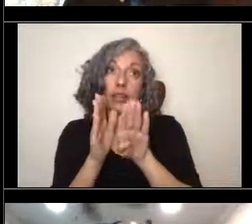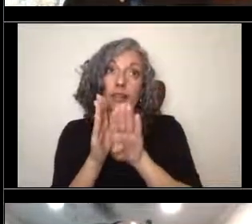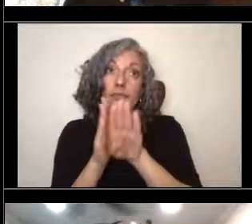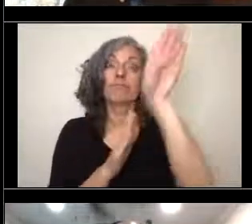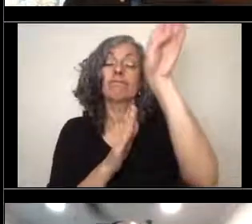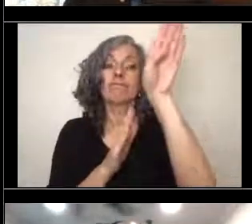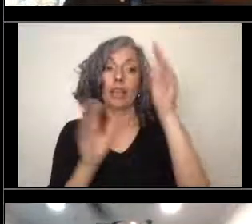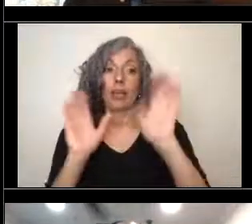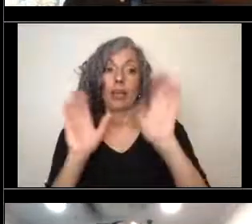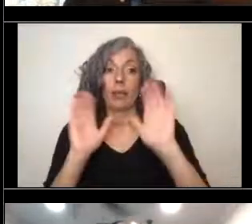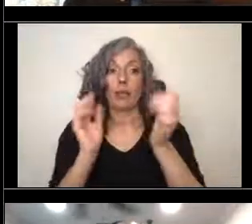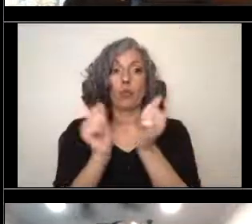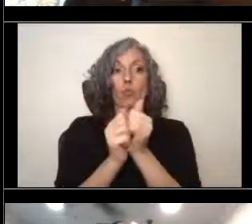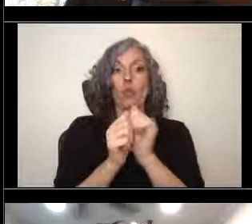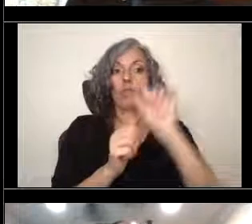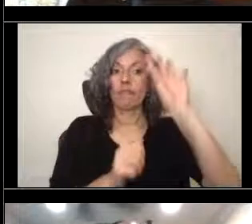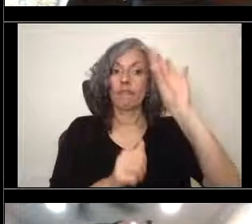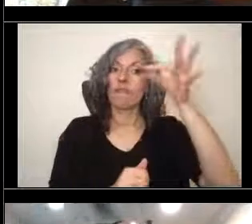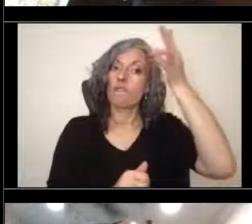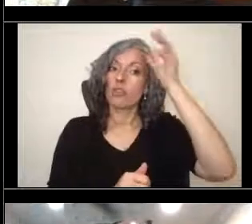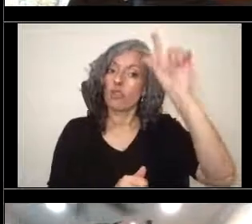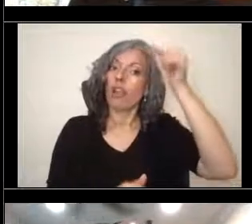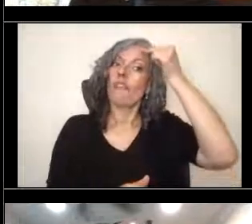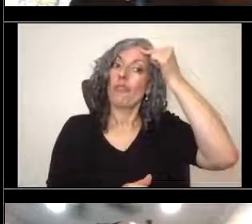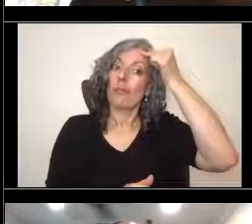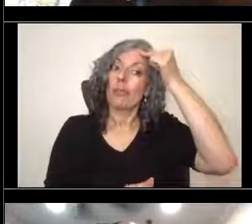kind of have you pitch something to us